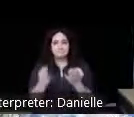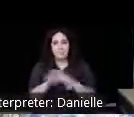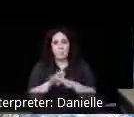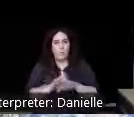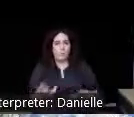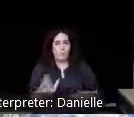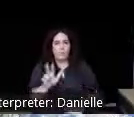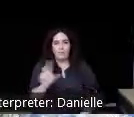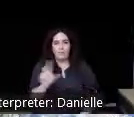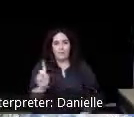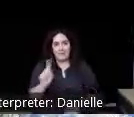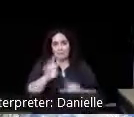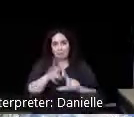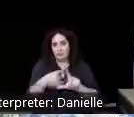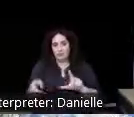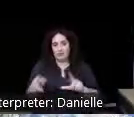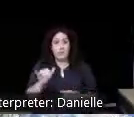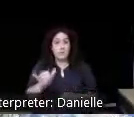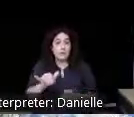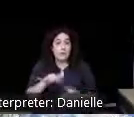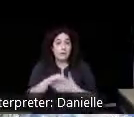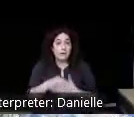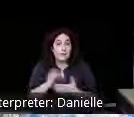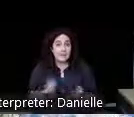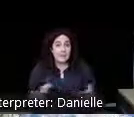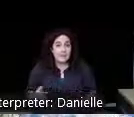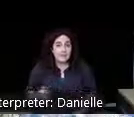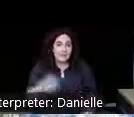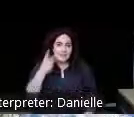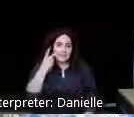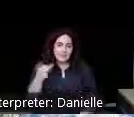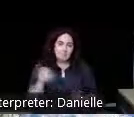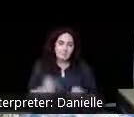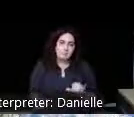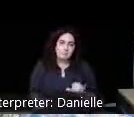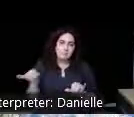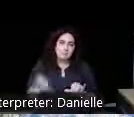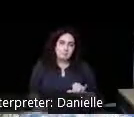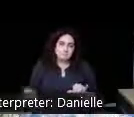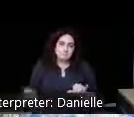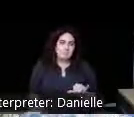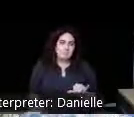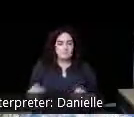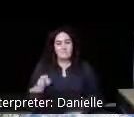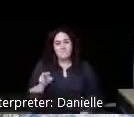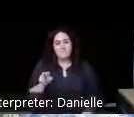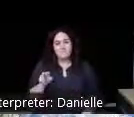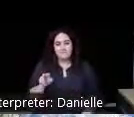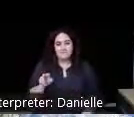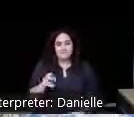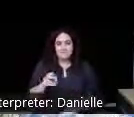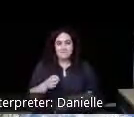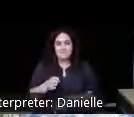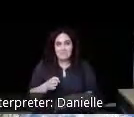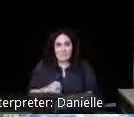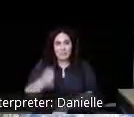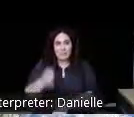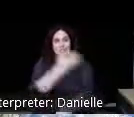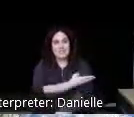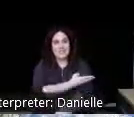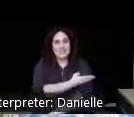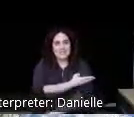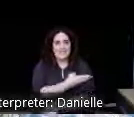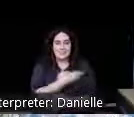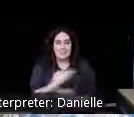type of content element that we would come across that is increasing the inaccessibility